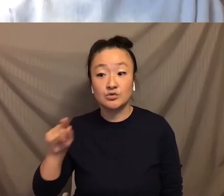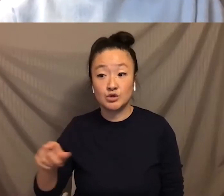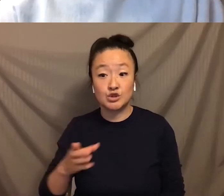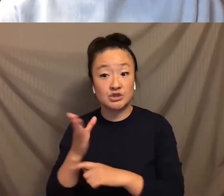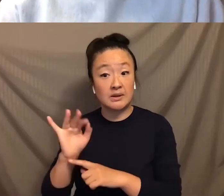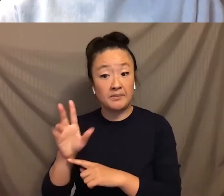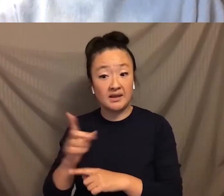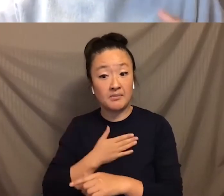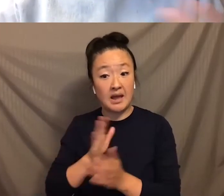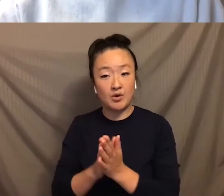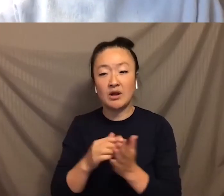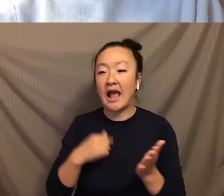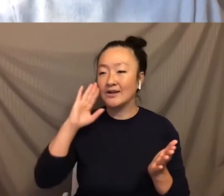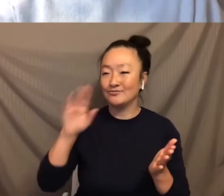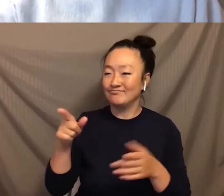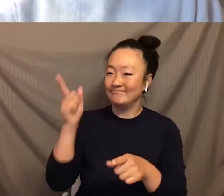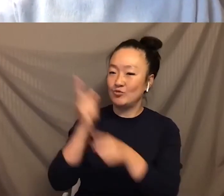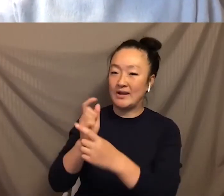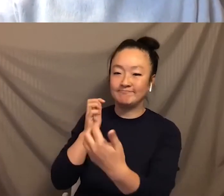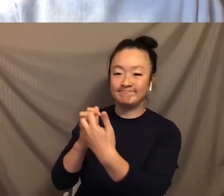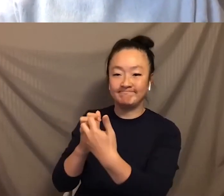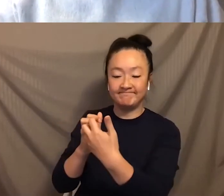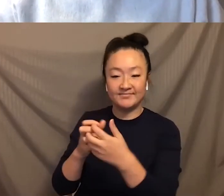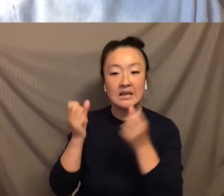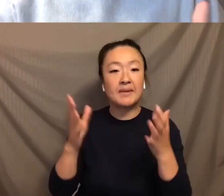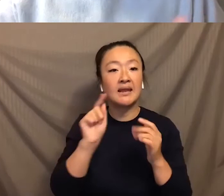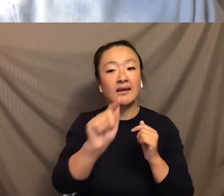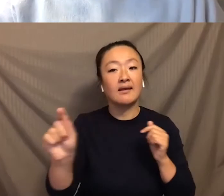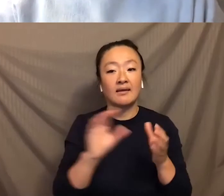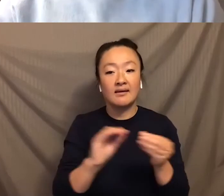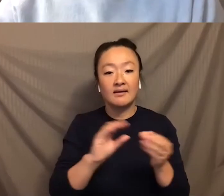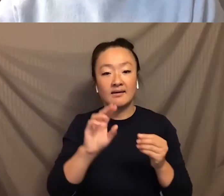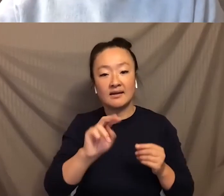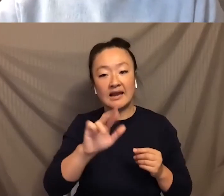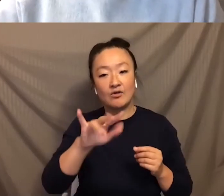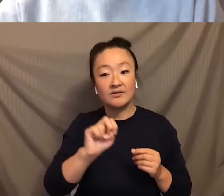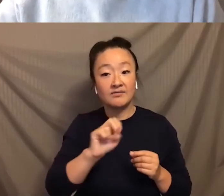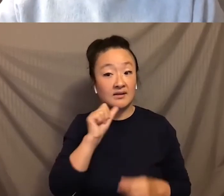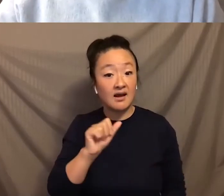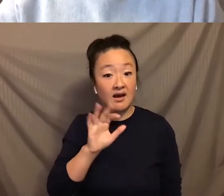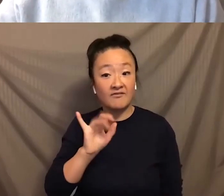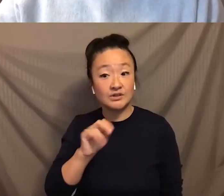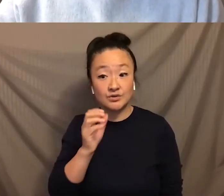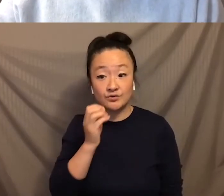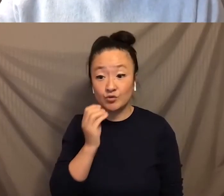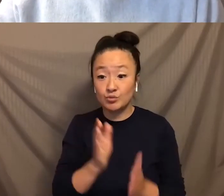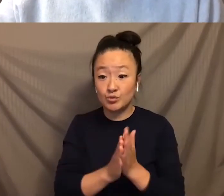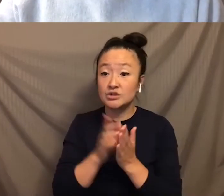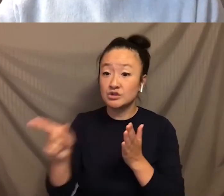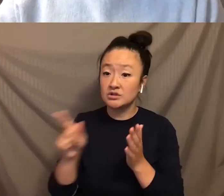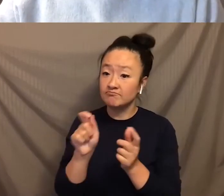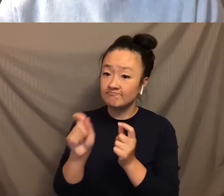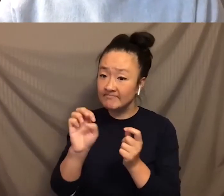in the right hands because there's so many other narrative nonfiction food books specifically that she had edited that